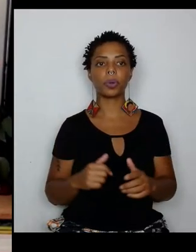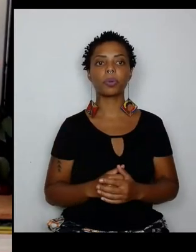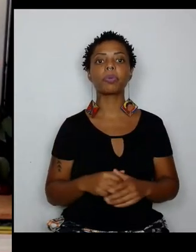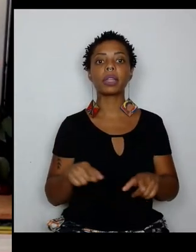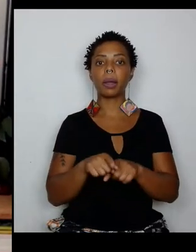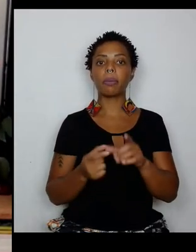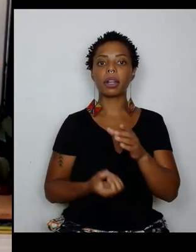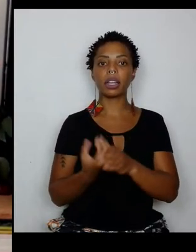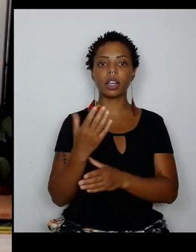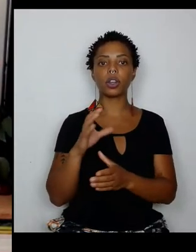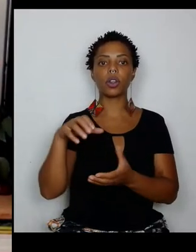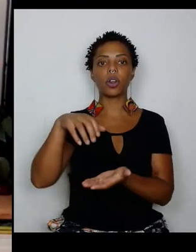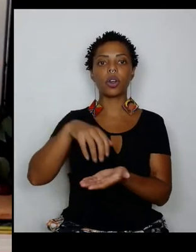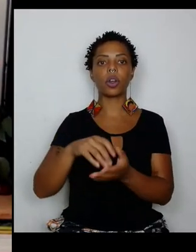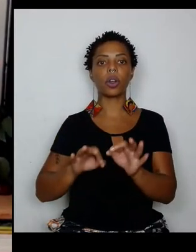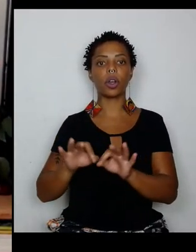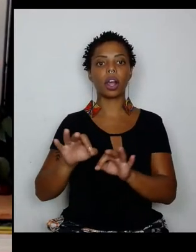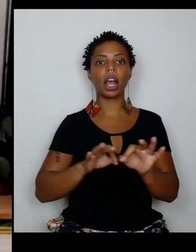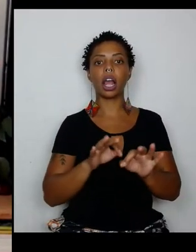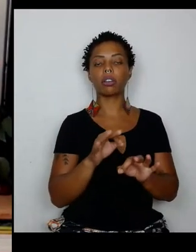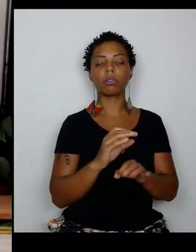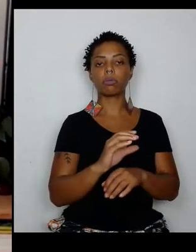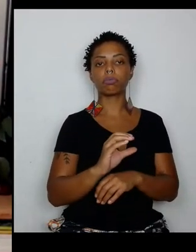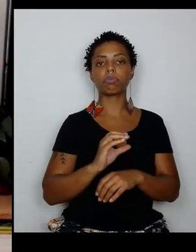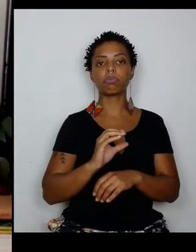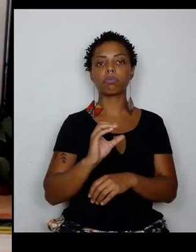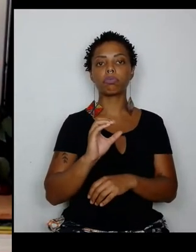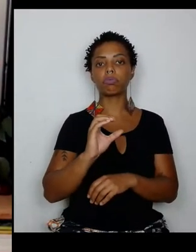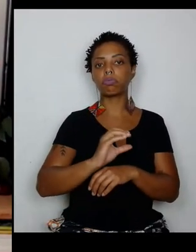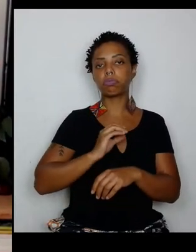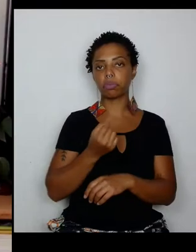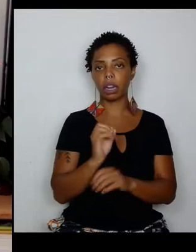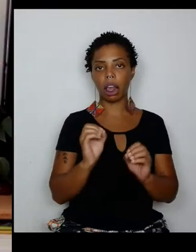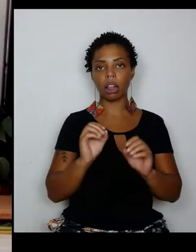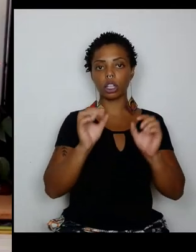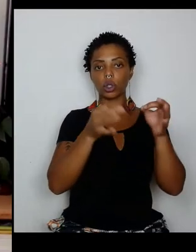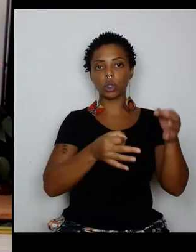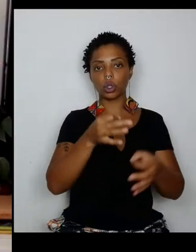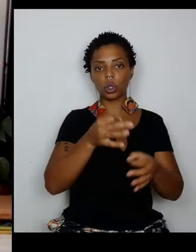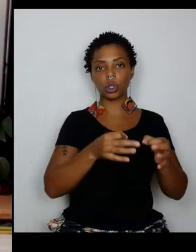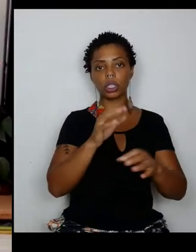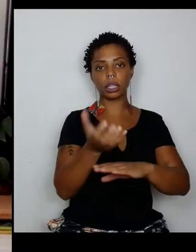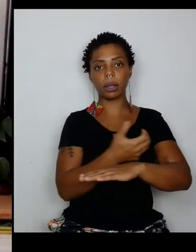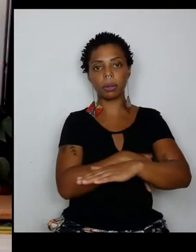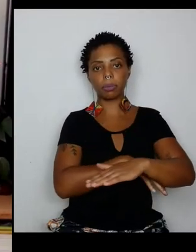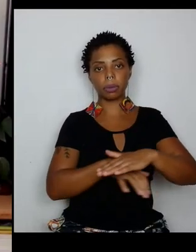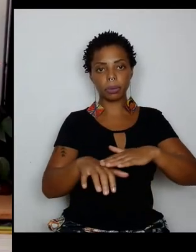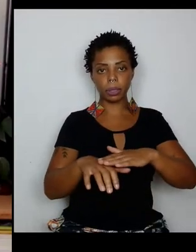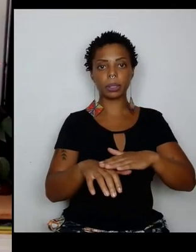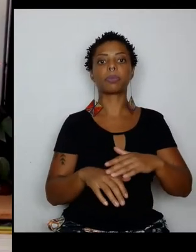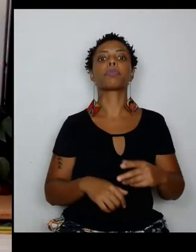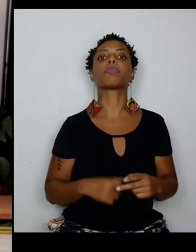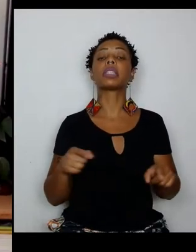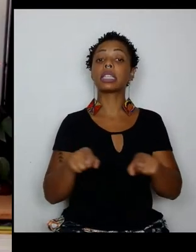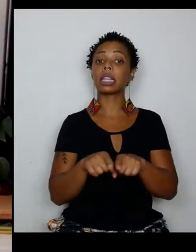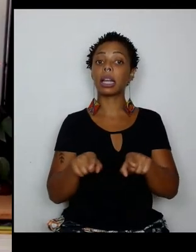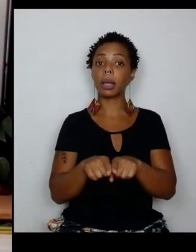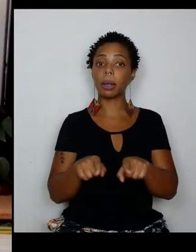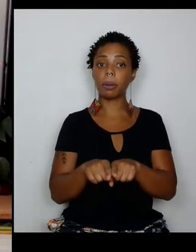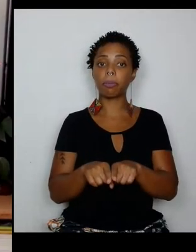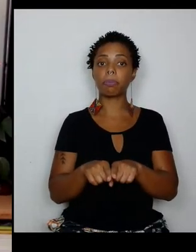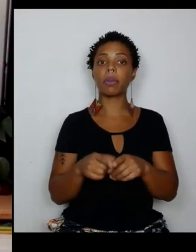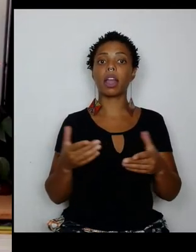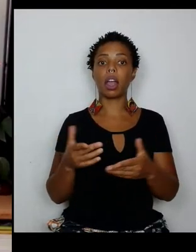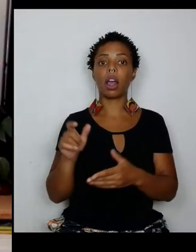many essays he's also the co-founder of the ngo for environmental justice and